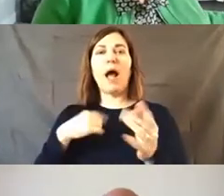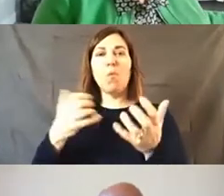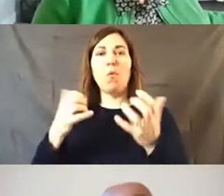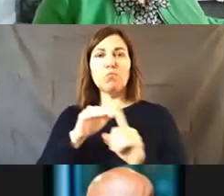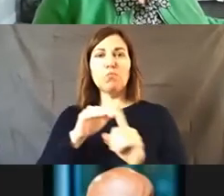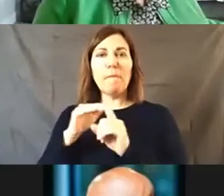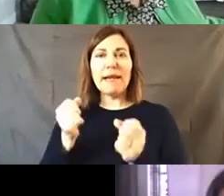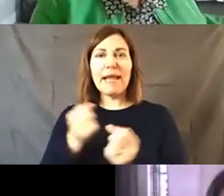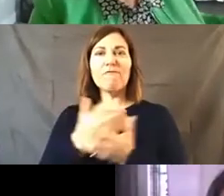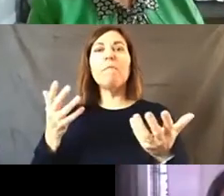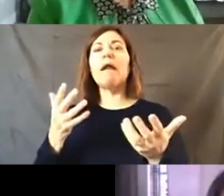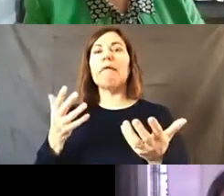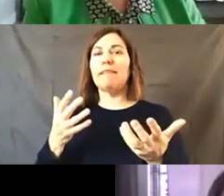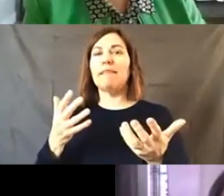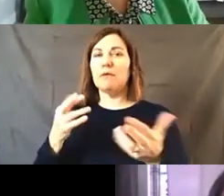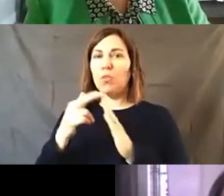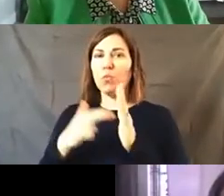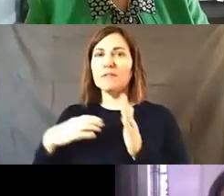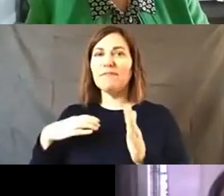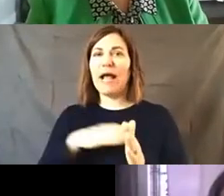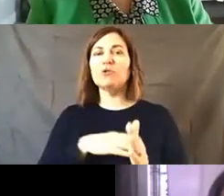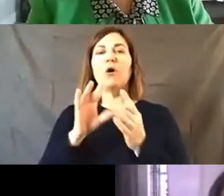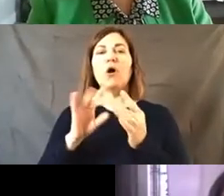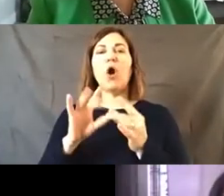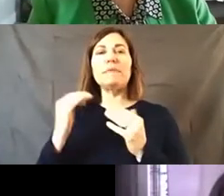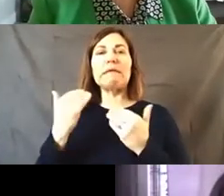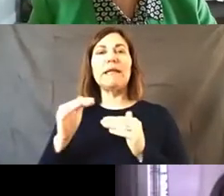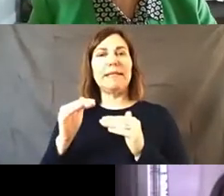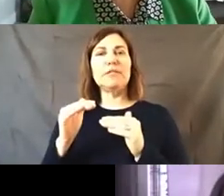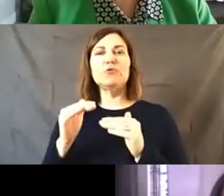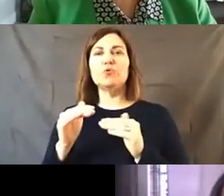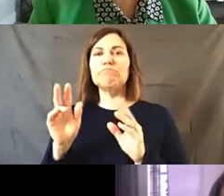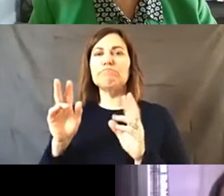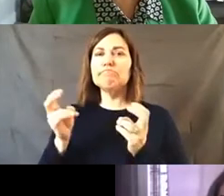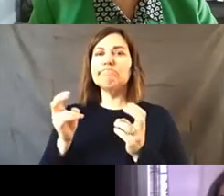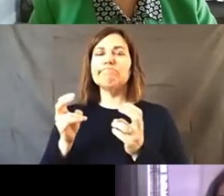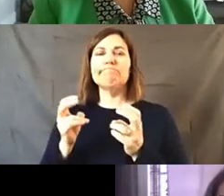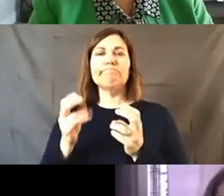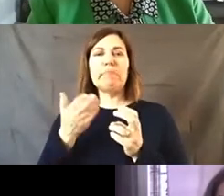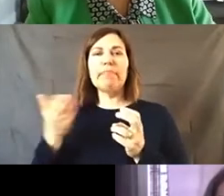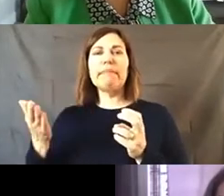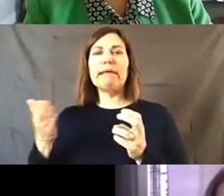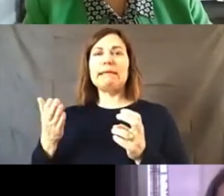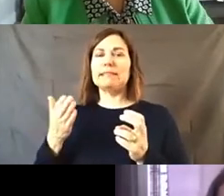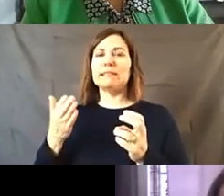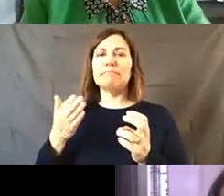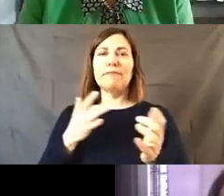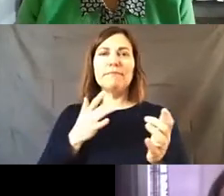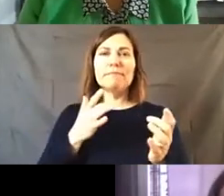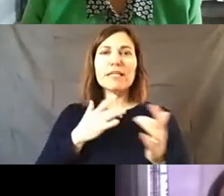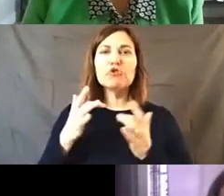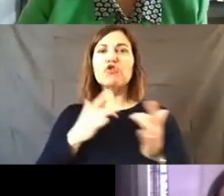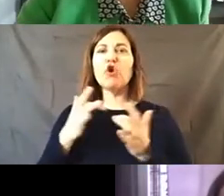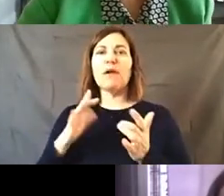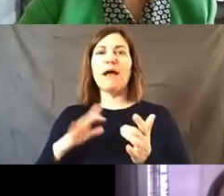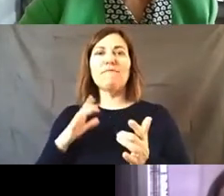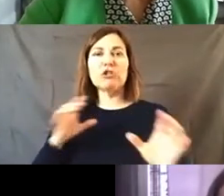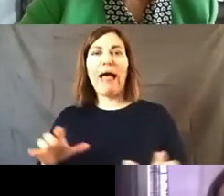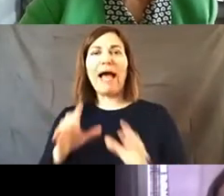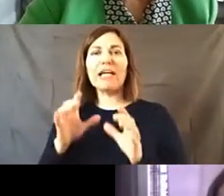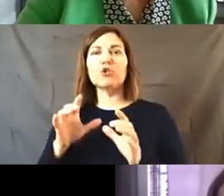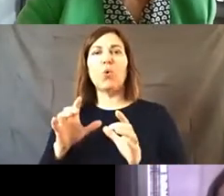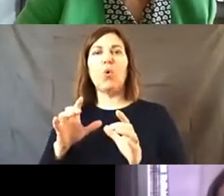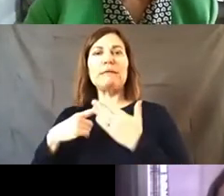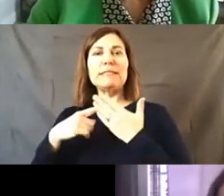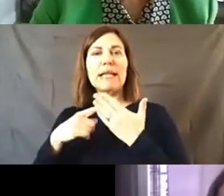council state that comments are limited to matters of concern, official action, or deliberation, which are or may